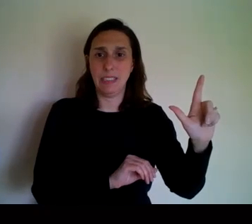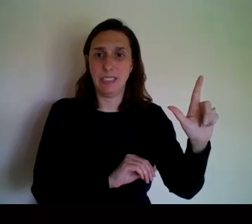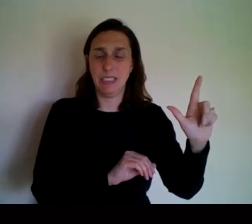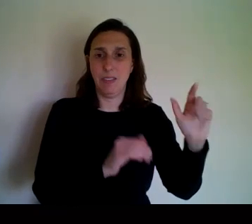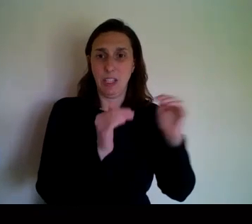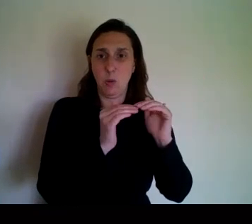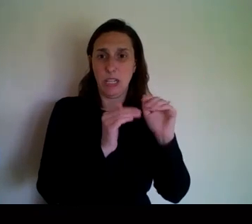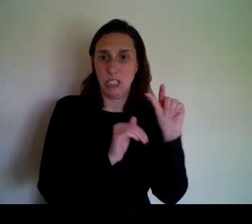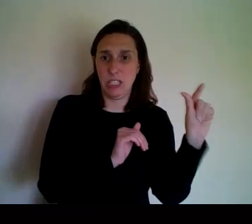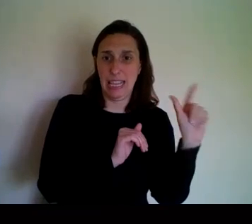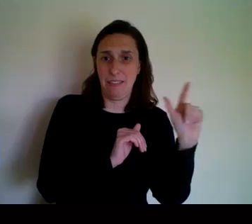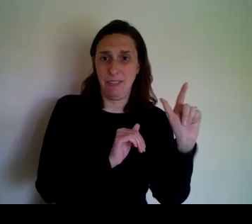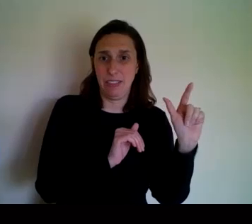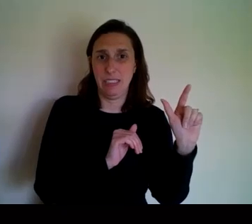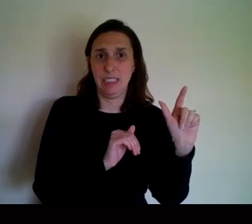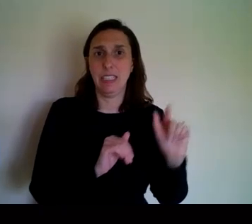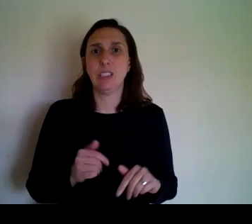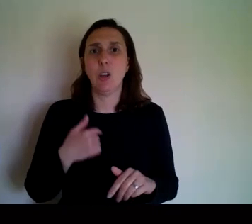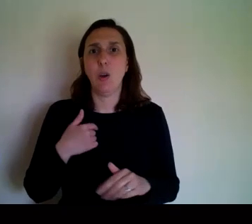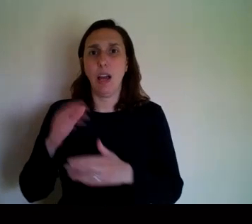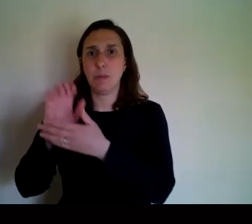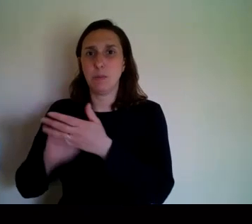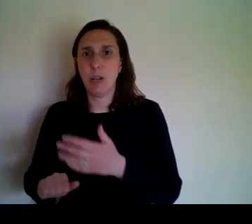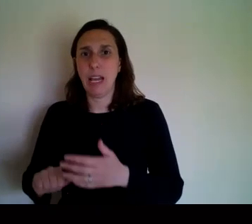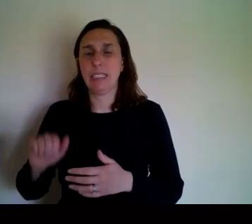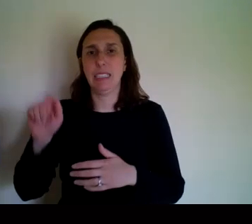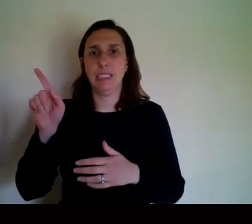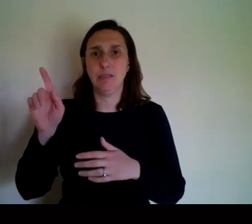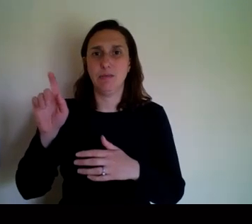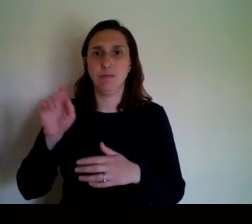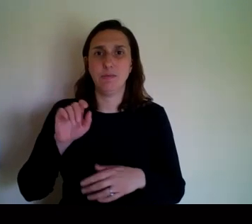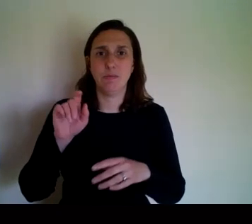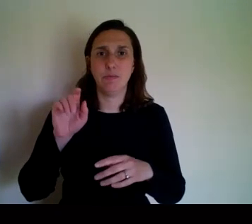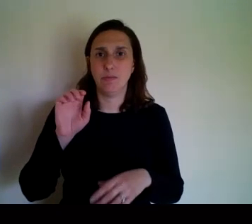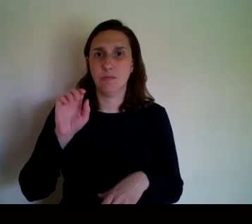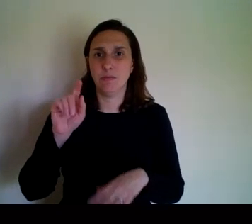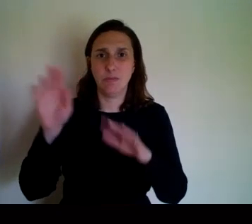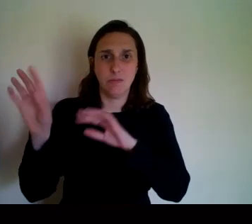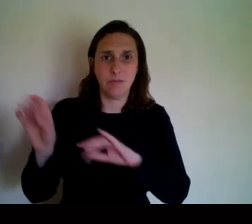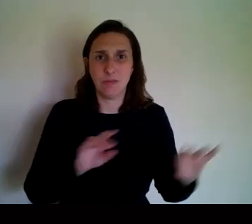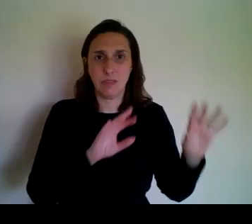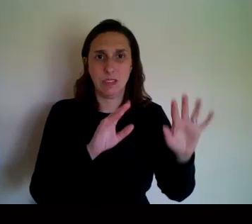0.005A, and I subtracted from it 0.85A e to the negative 6b.